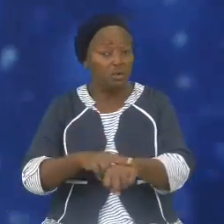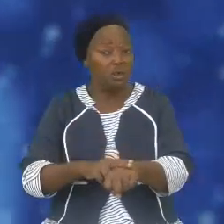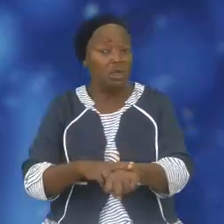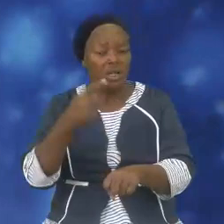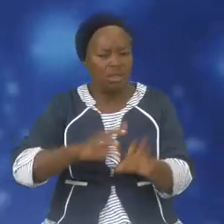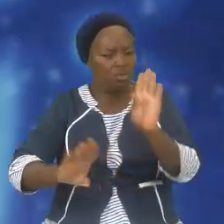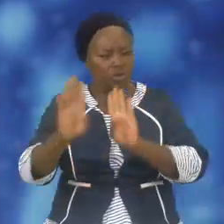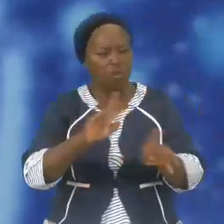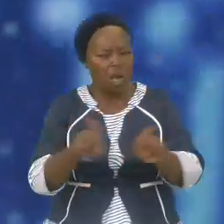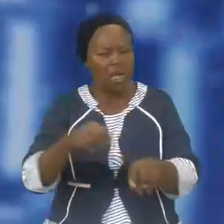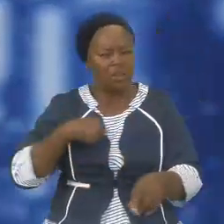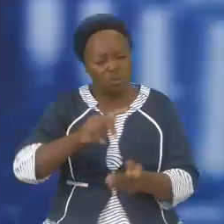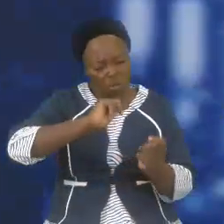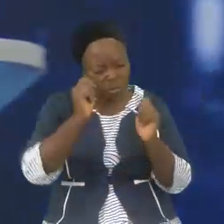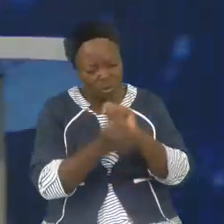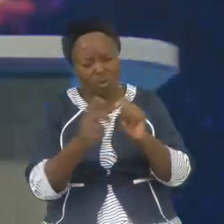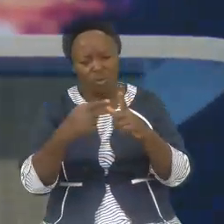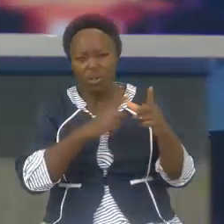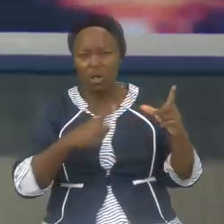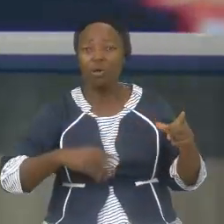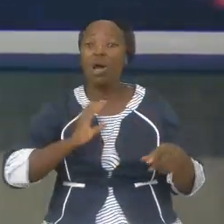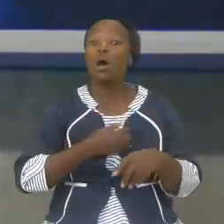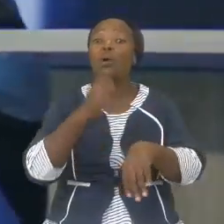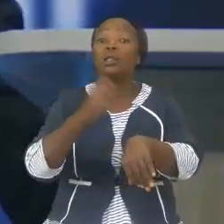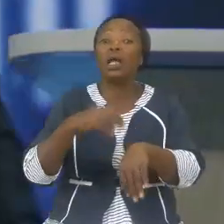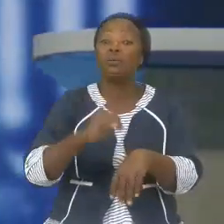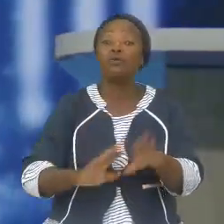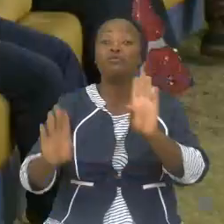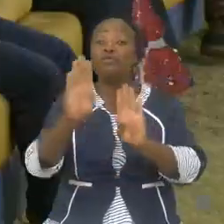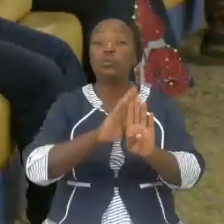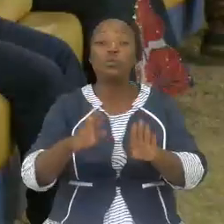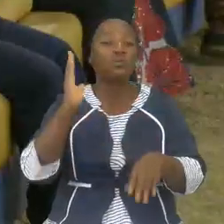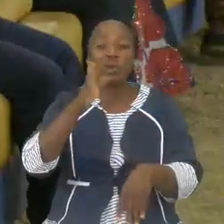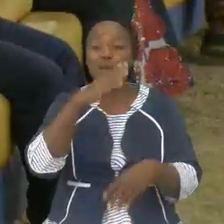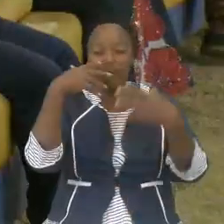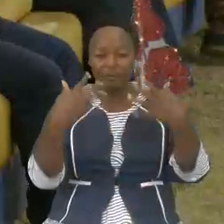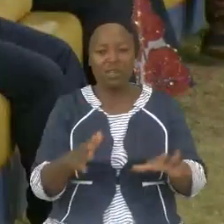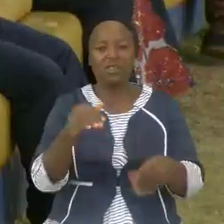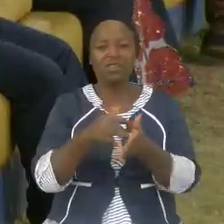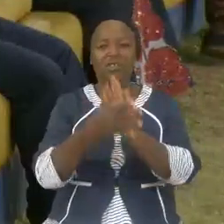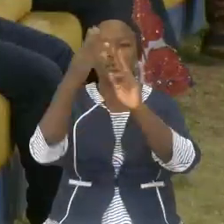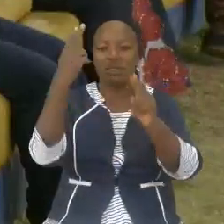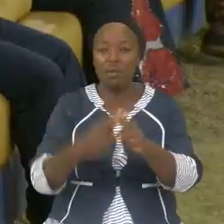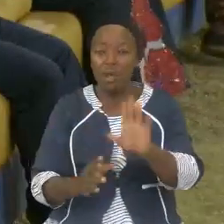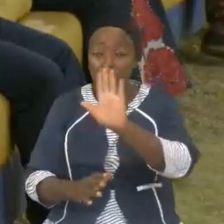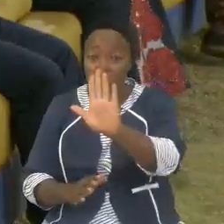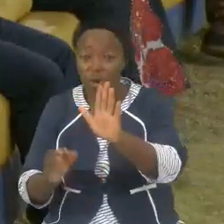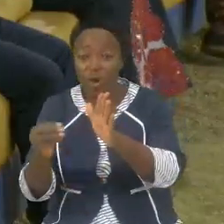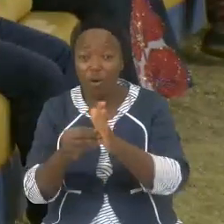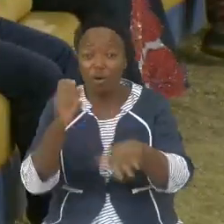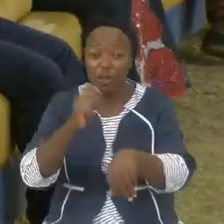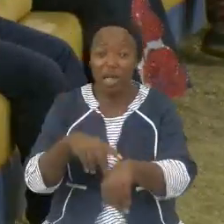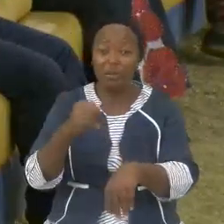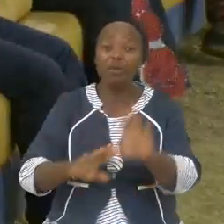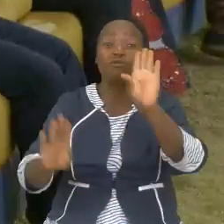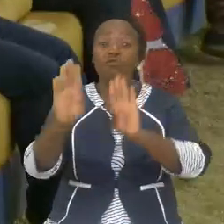we turn to the Lord, our time of trouble will be over. Your own time of